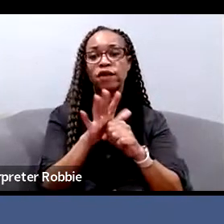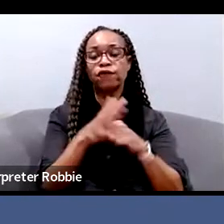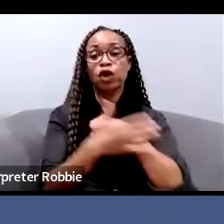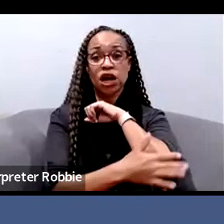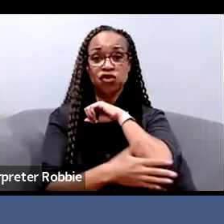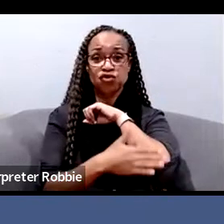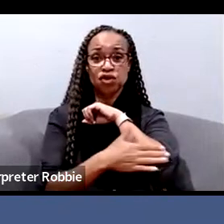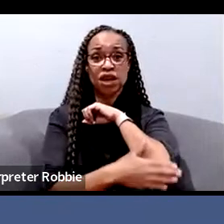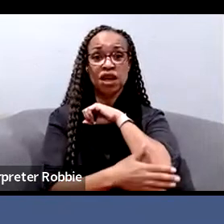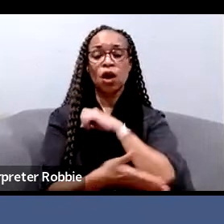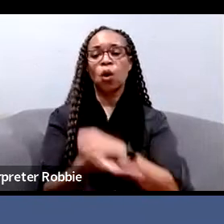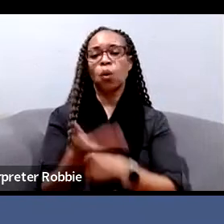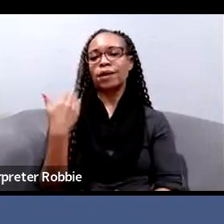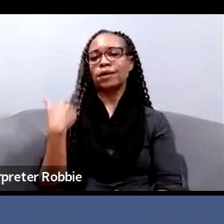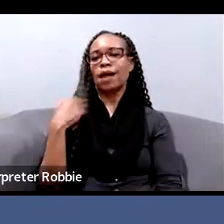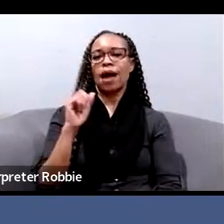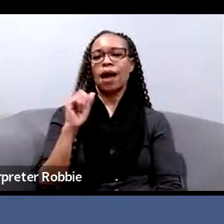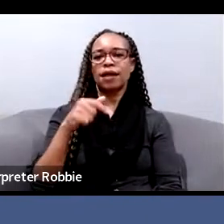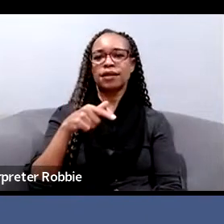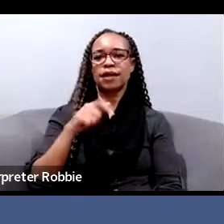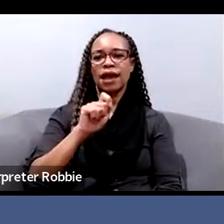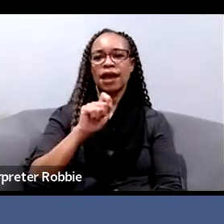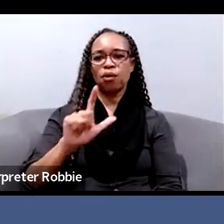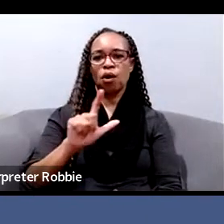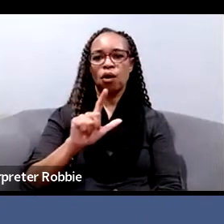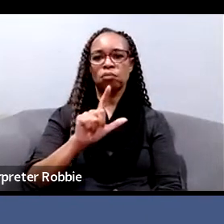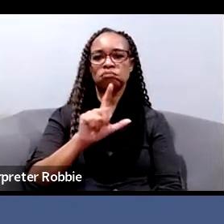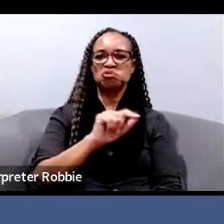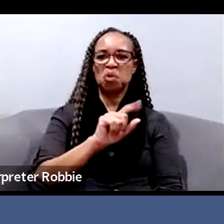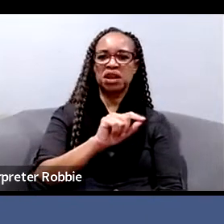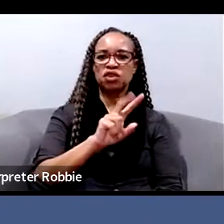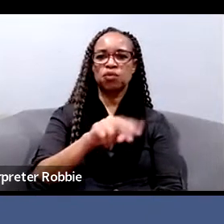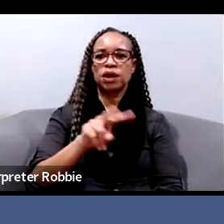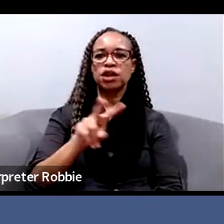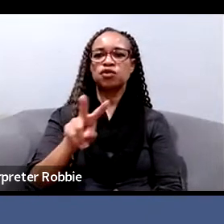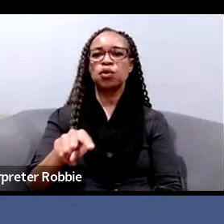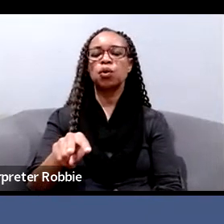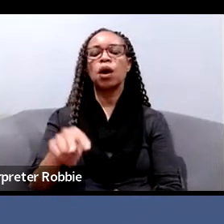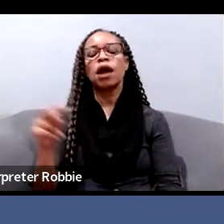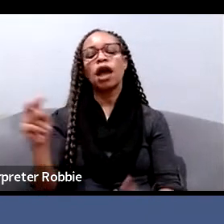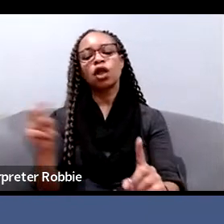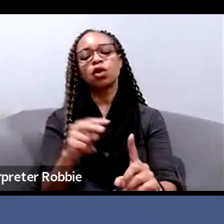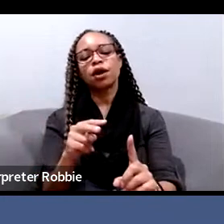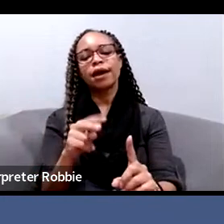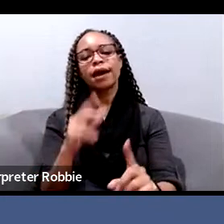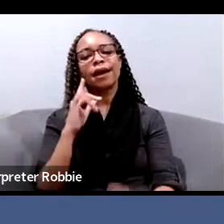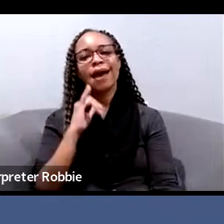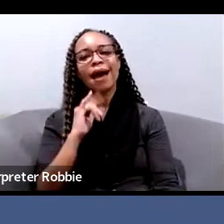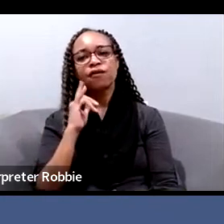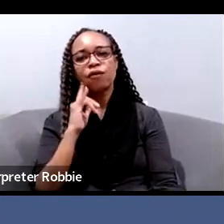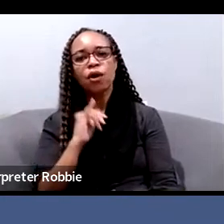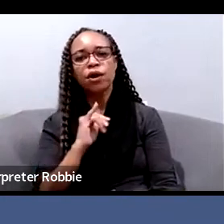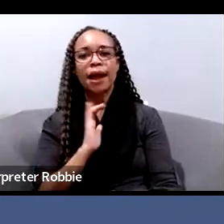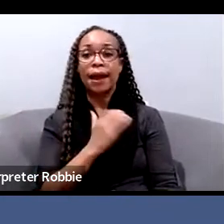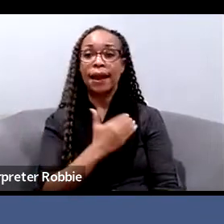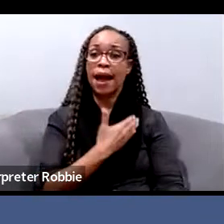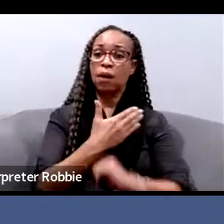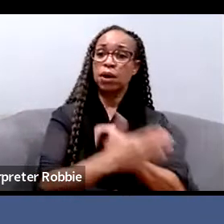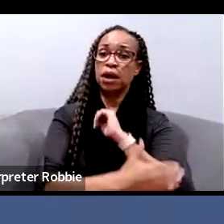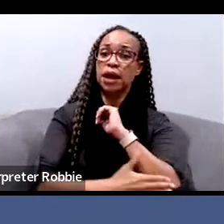was last April, so April 2022. And then just looking at California and even Alameda County, like I was just looking at